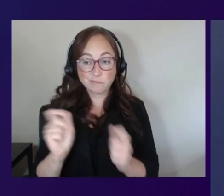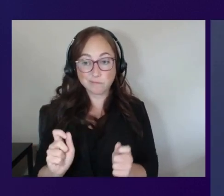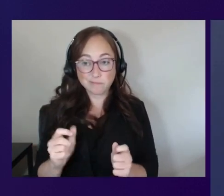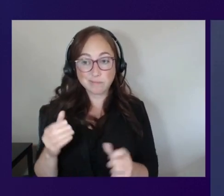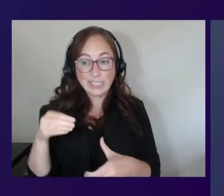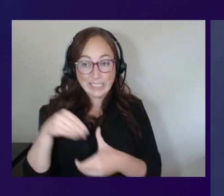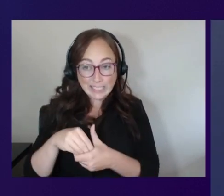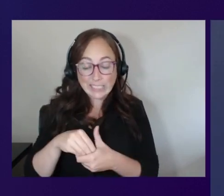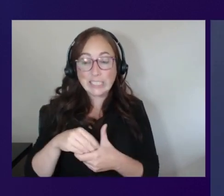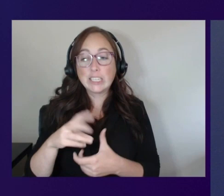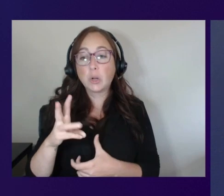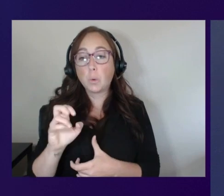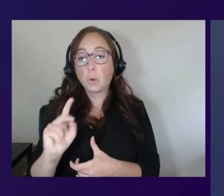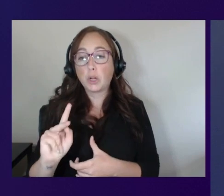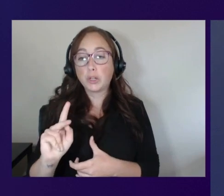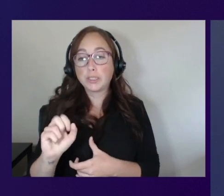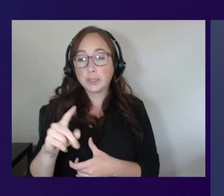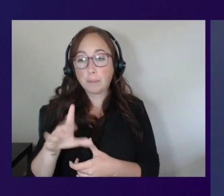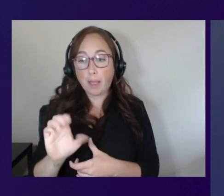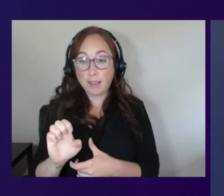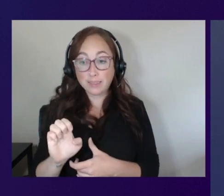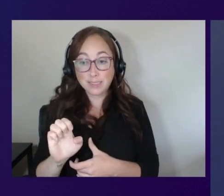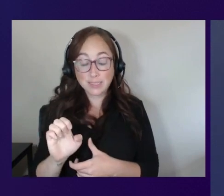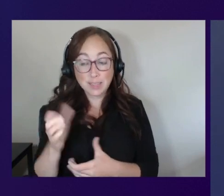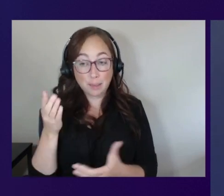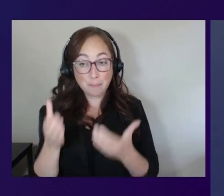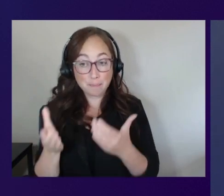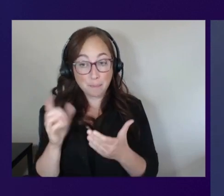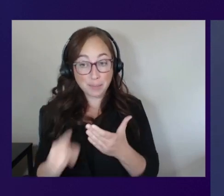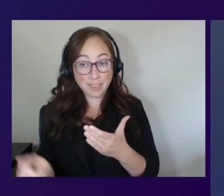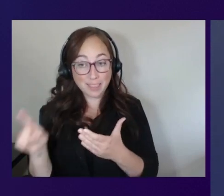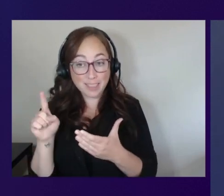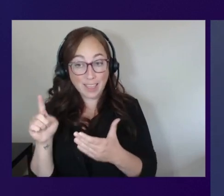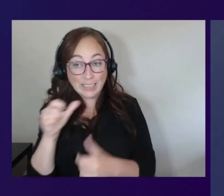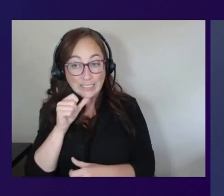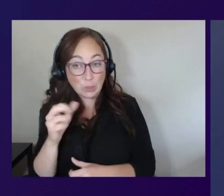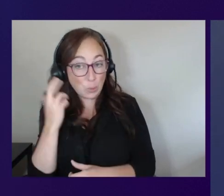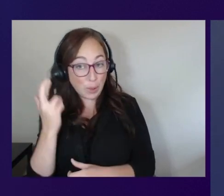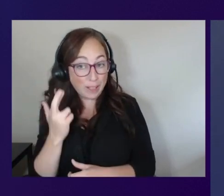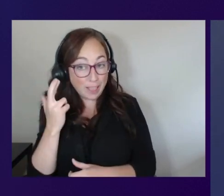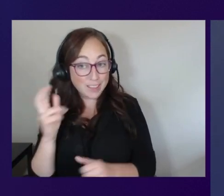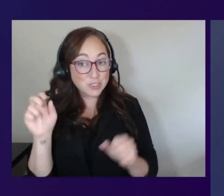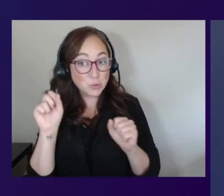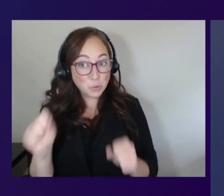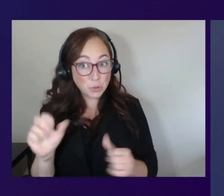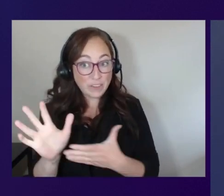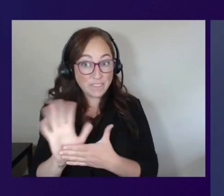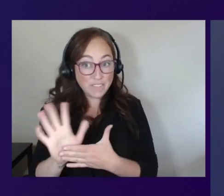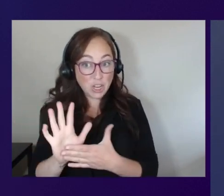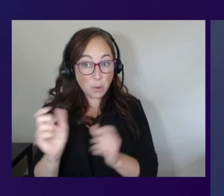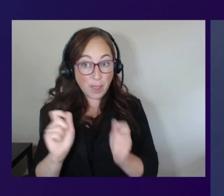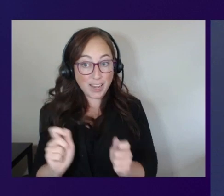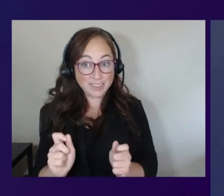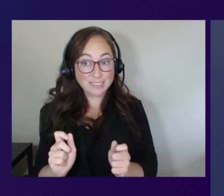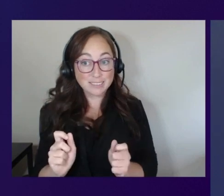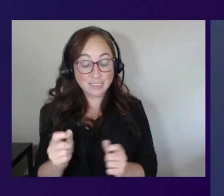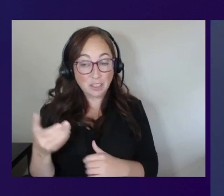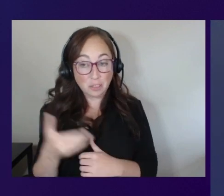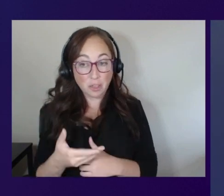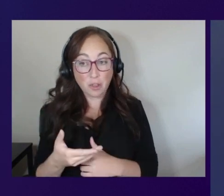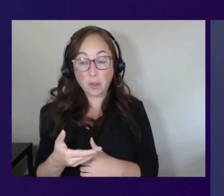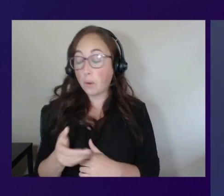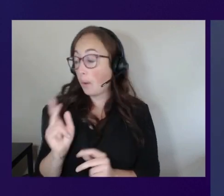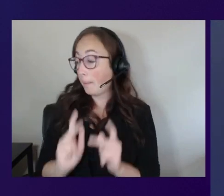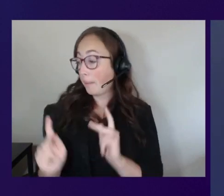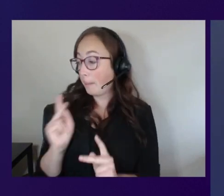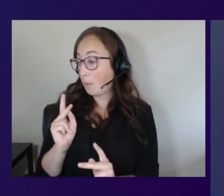workspaces. I don't know if it seems like some of them didn't realize that you could do something like video editing within. The thing that people